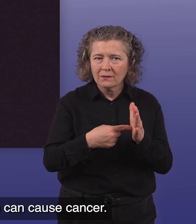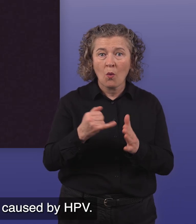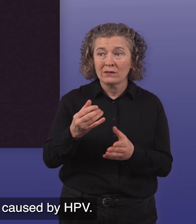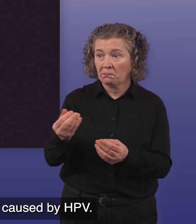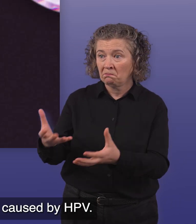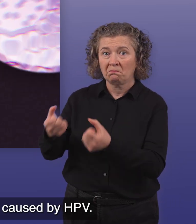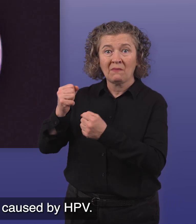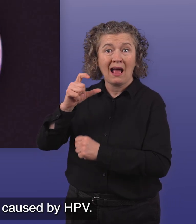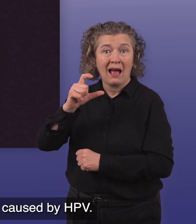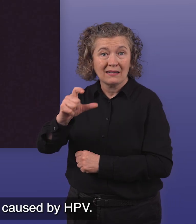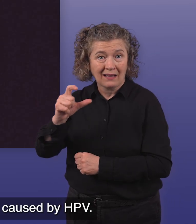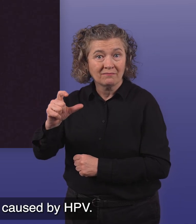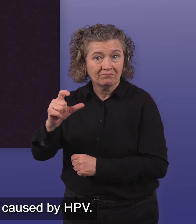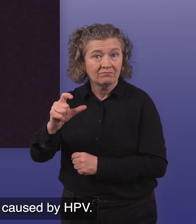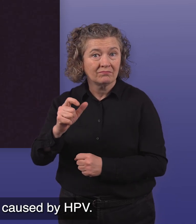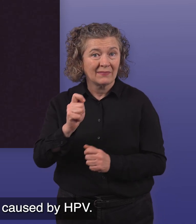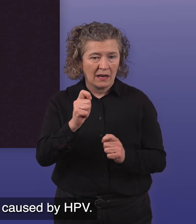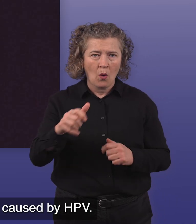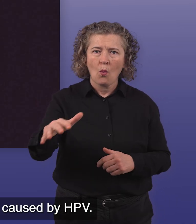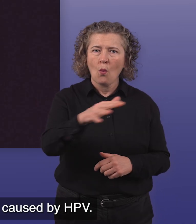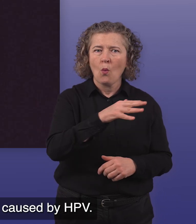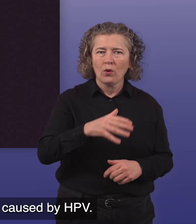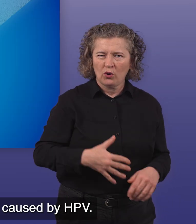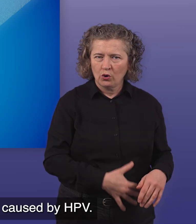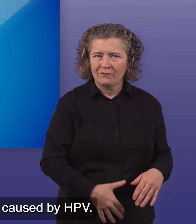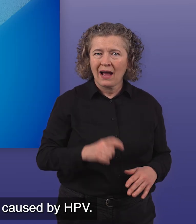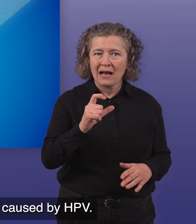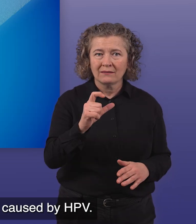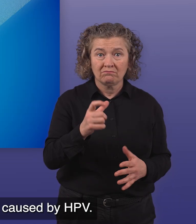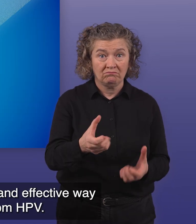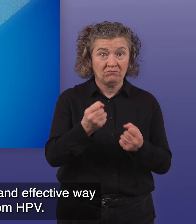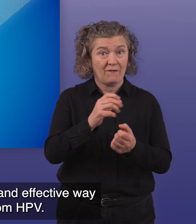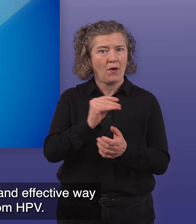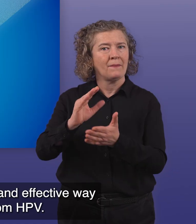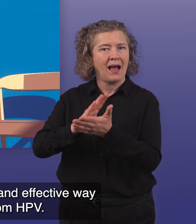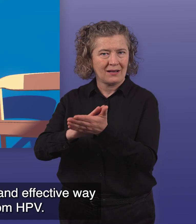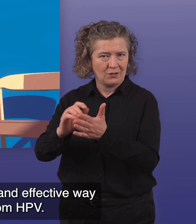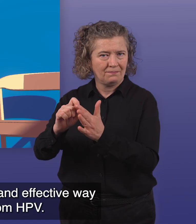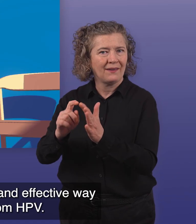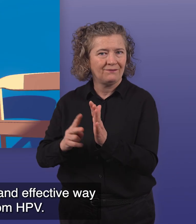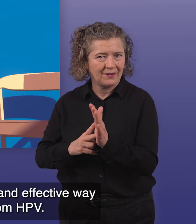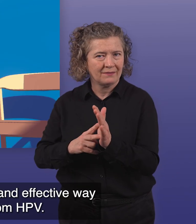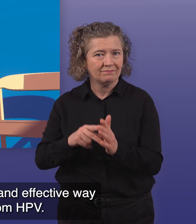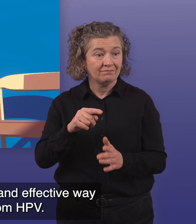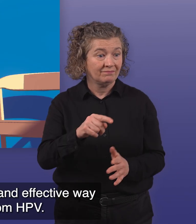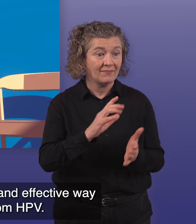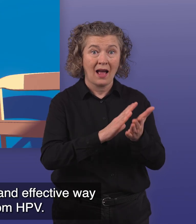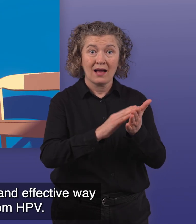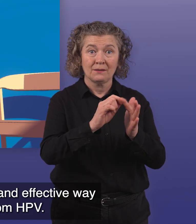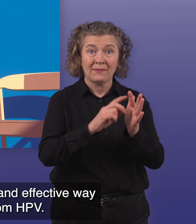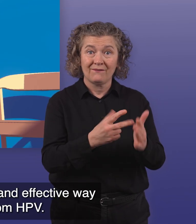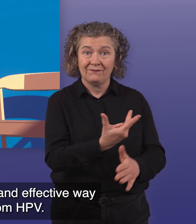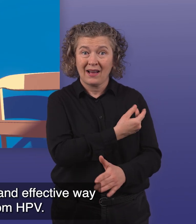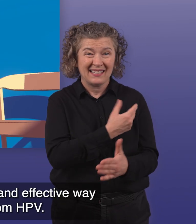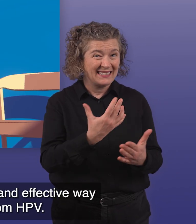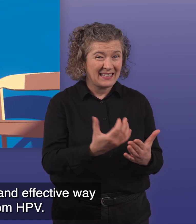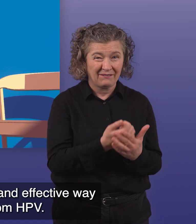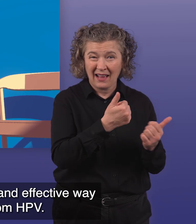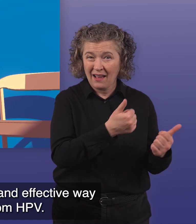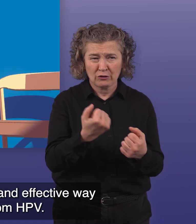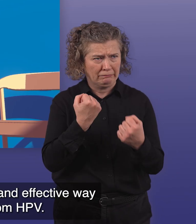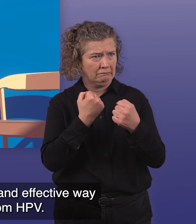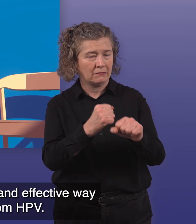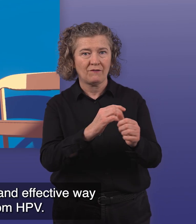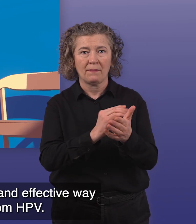cancer. Almost all cervical cancers are caused by HPV. The HPV vaccination is a safe and effective way to protect everyone